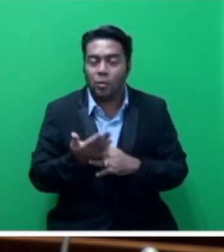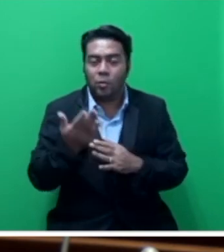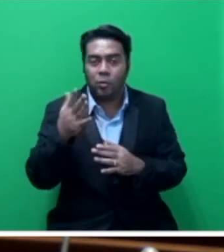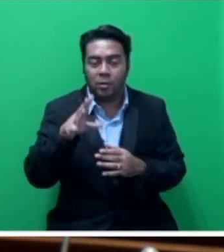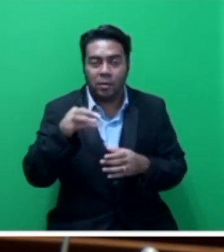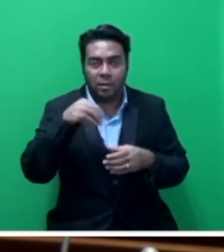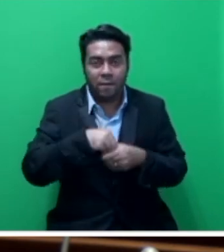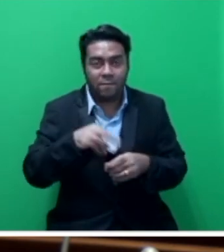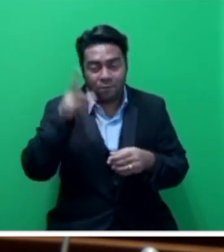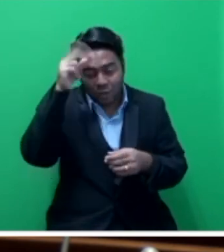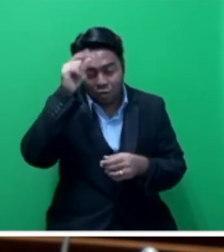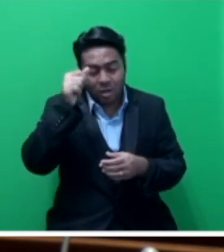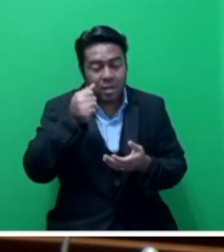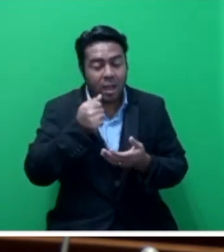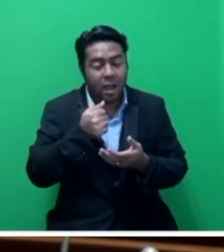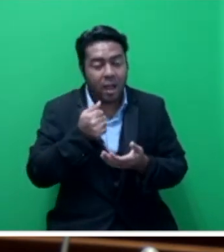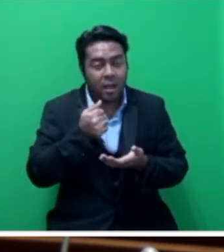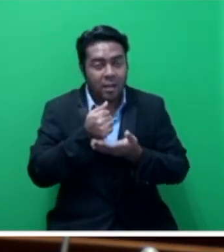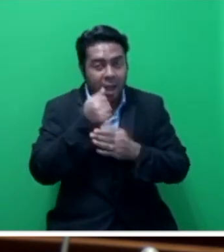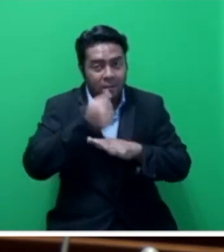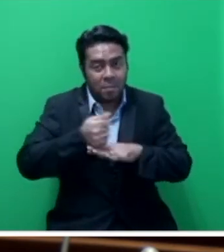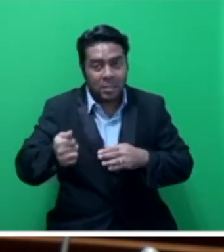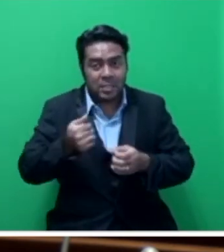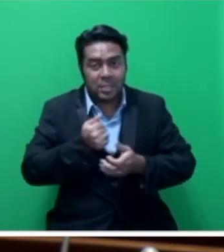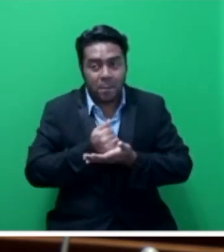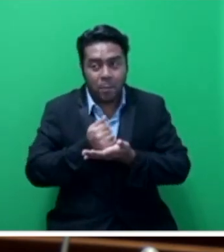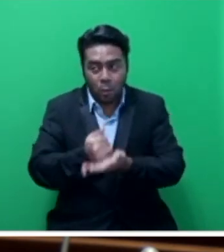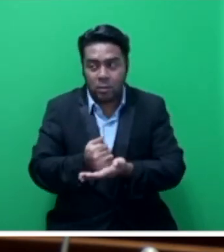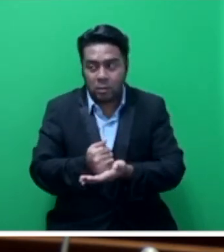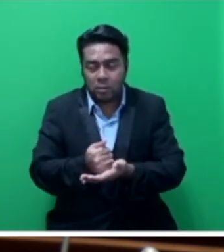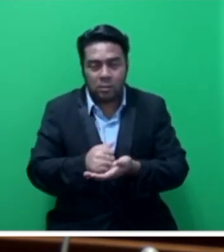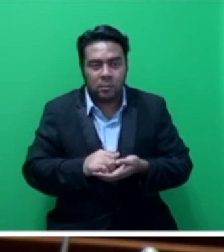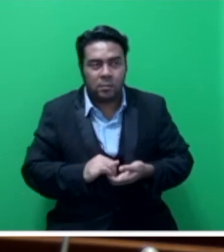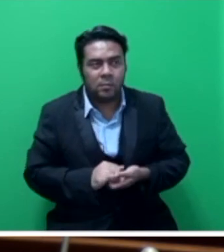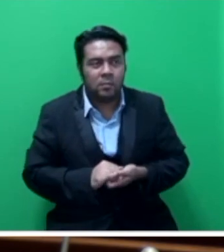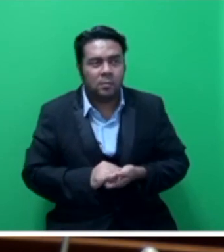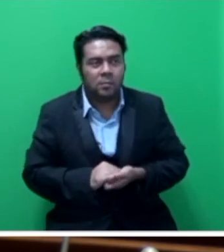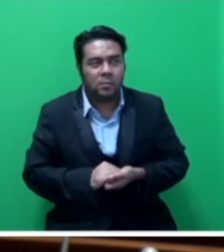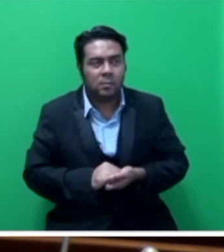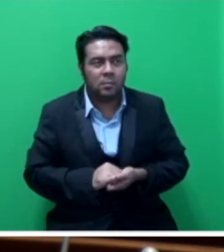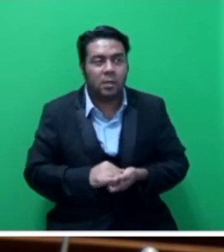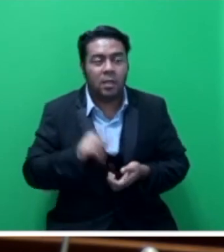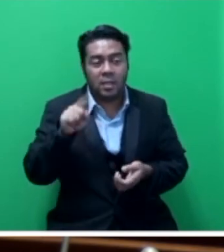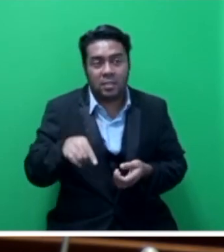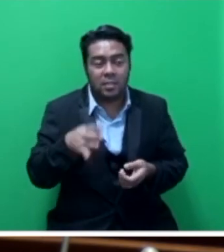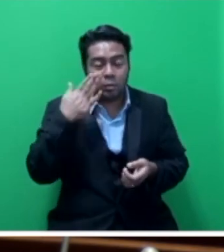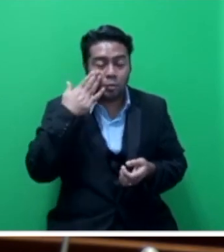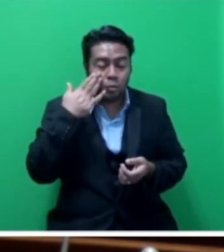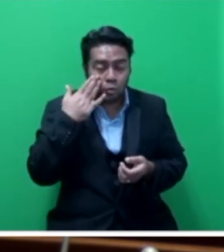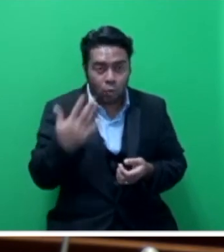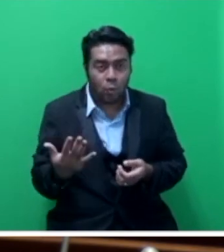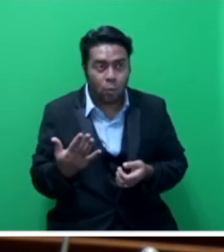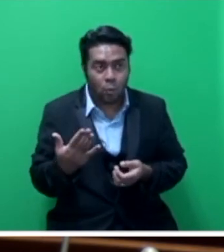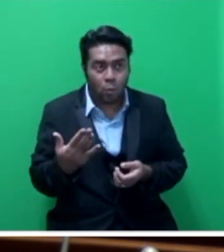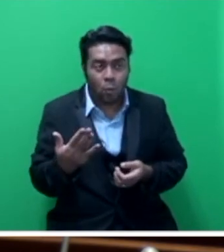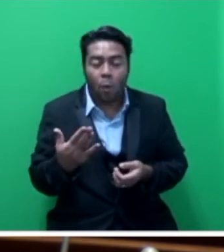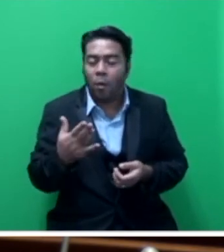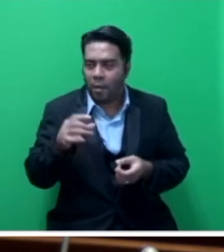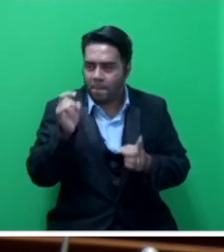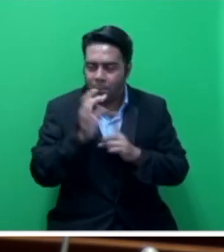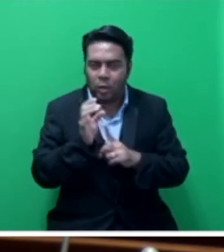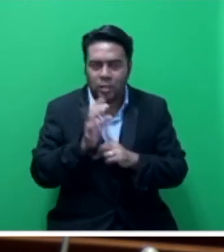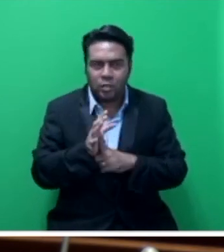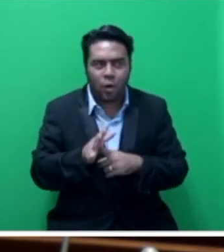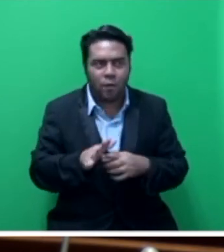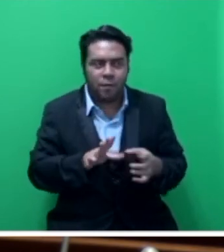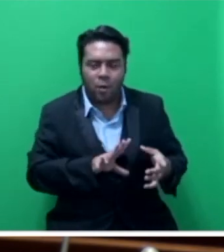Fijian government, we've been able to increase the budget for the scheme and increase the number of routes to be serviced. And this is an indication of the importance of our maritime